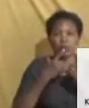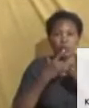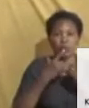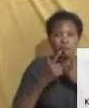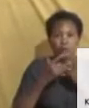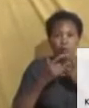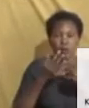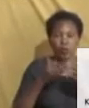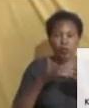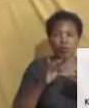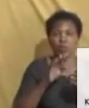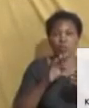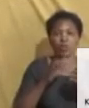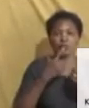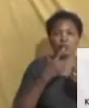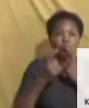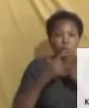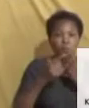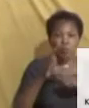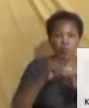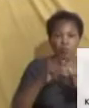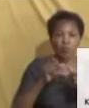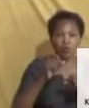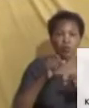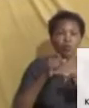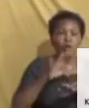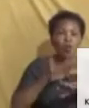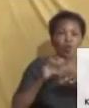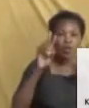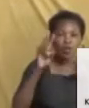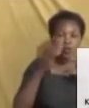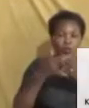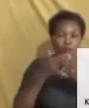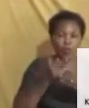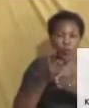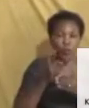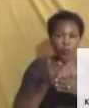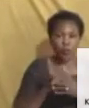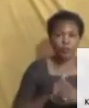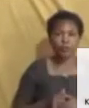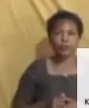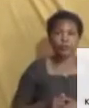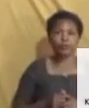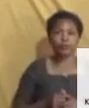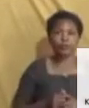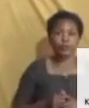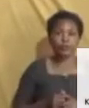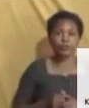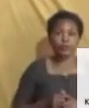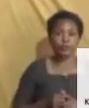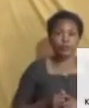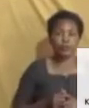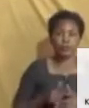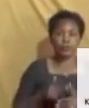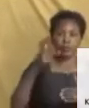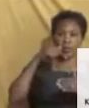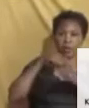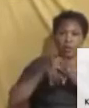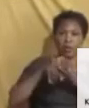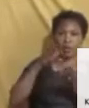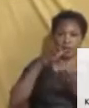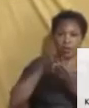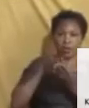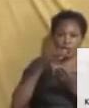upon your shoulders on the issue before you. In the trial of